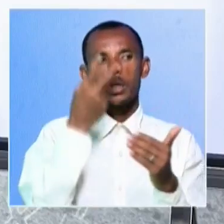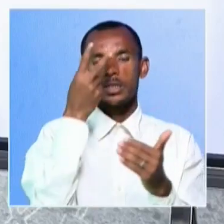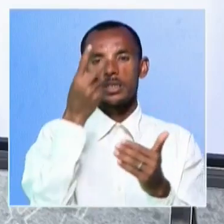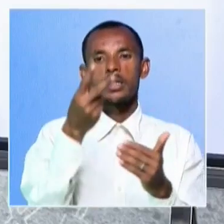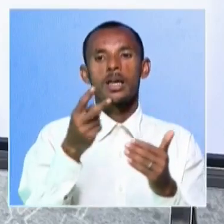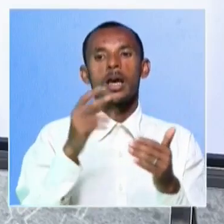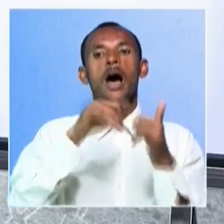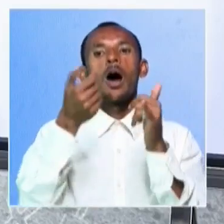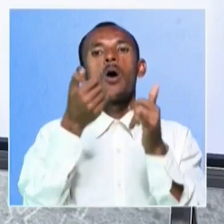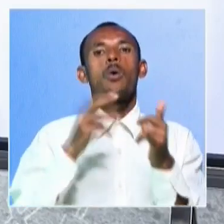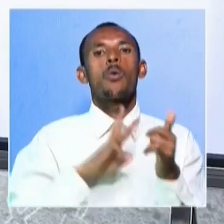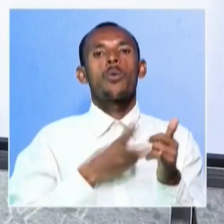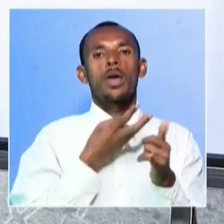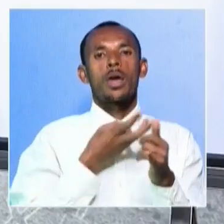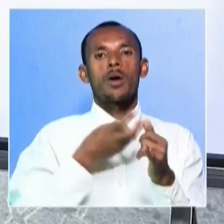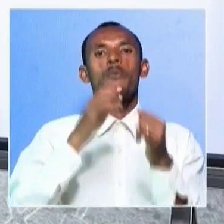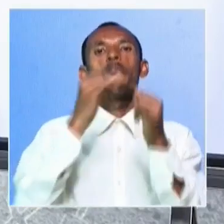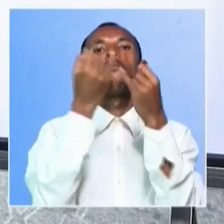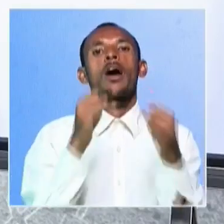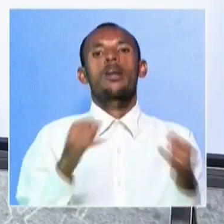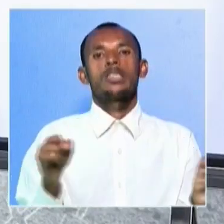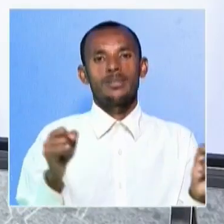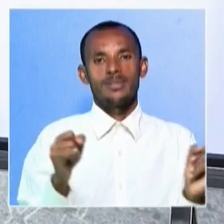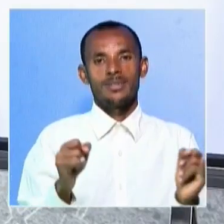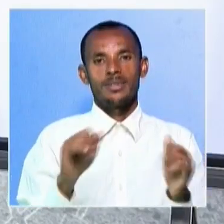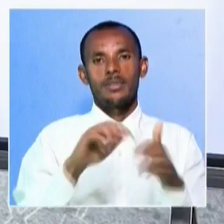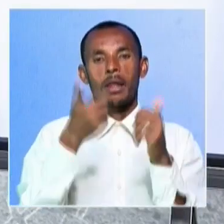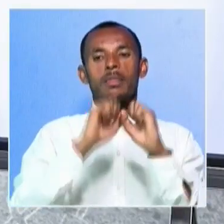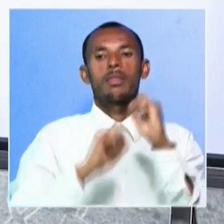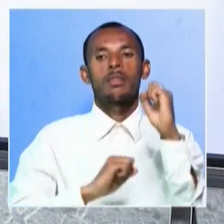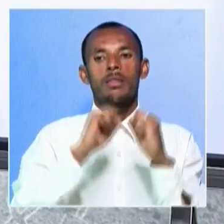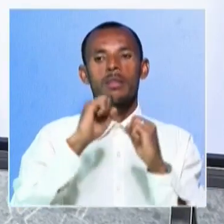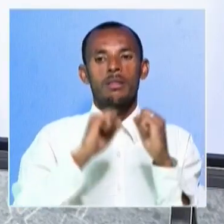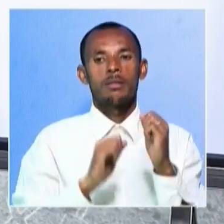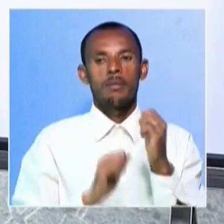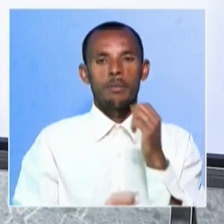how to compare fractions. Okay.